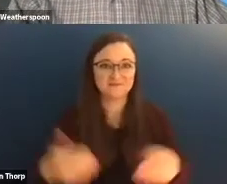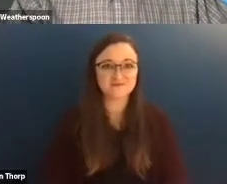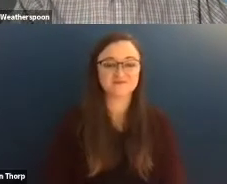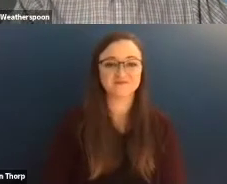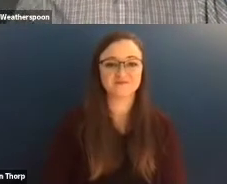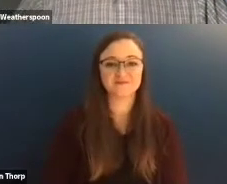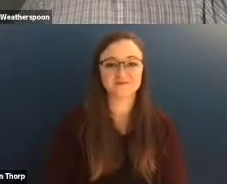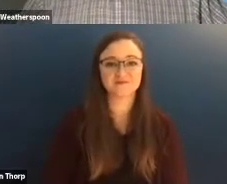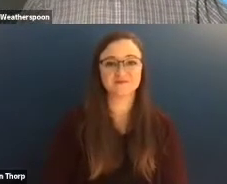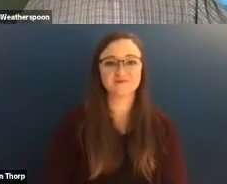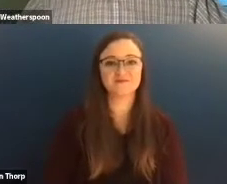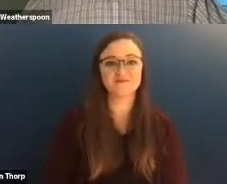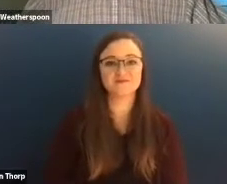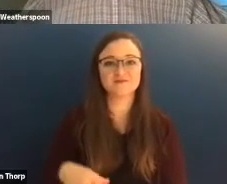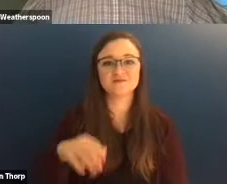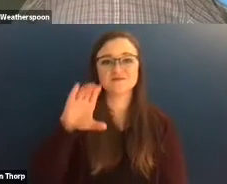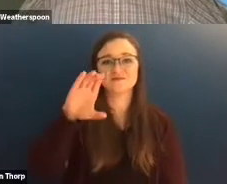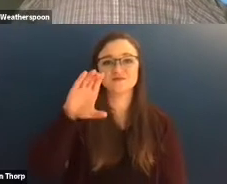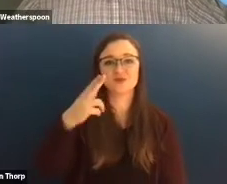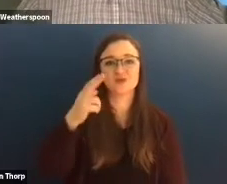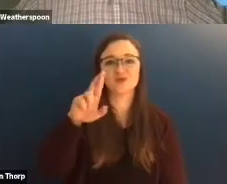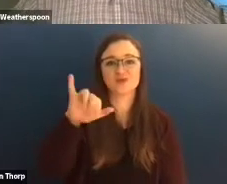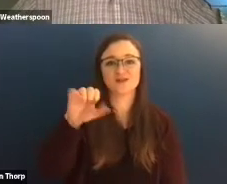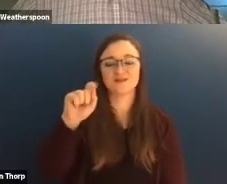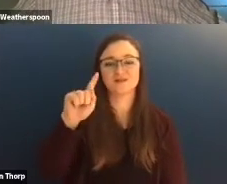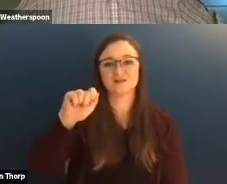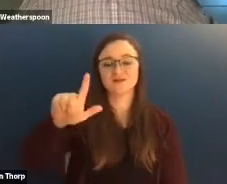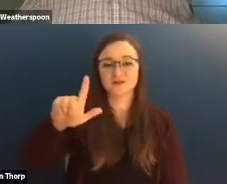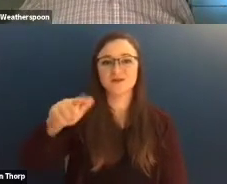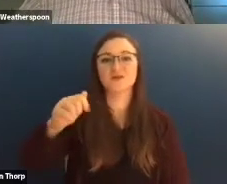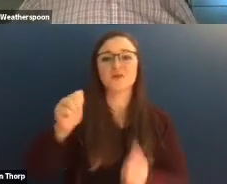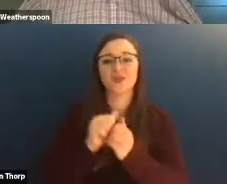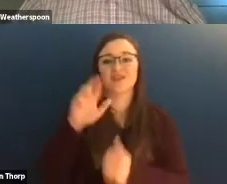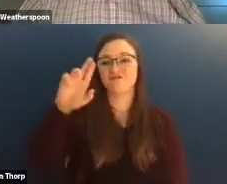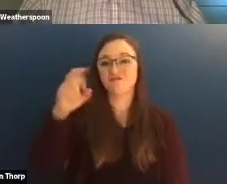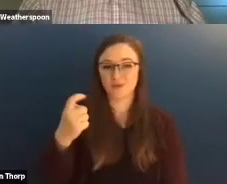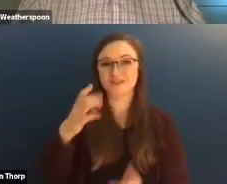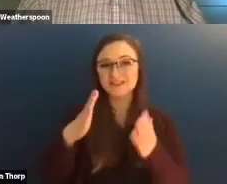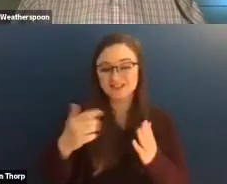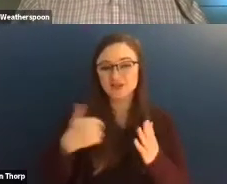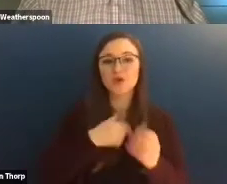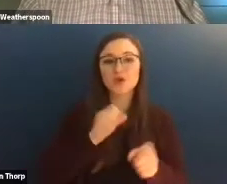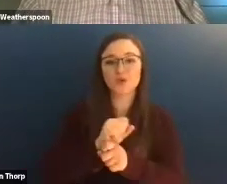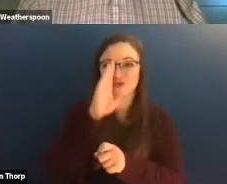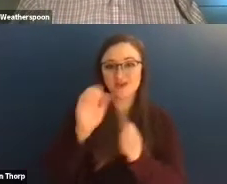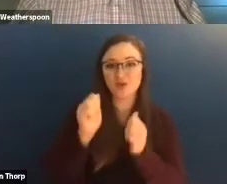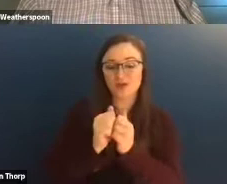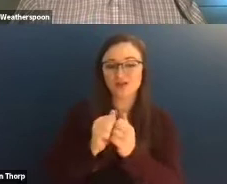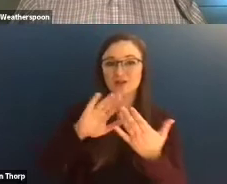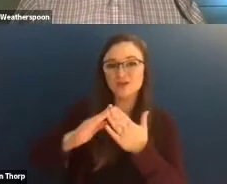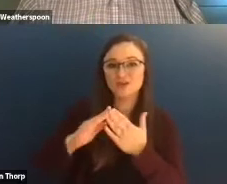And I'll add really quickly, in the field of pharmacy, we work directly with the community. So one of my initial concerns with